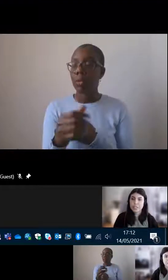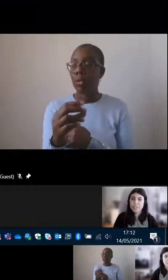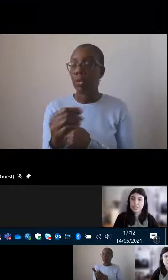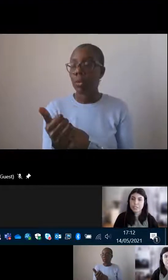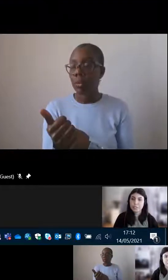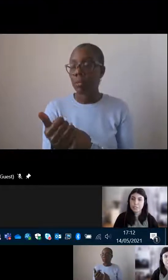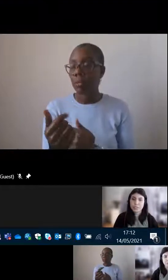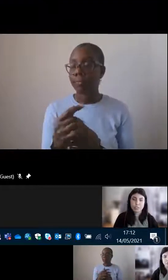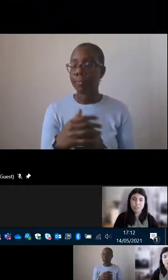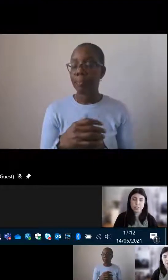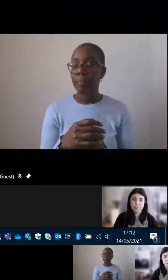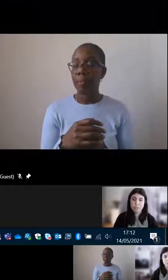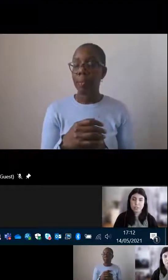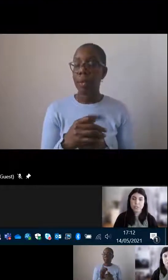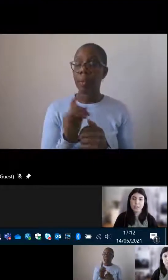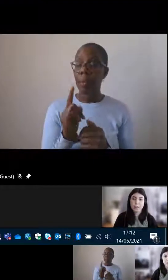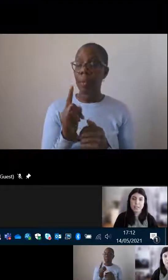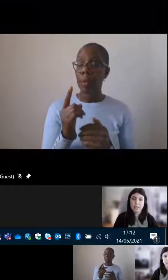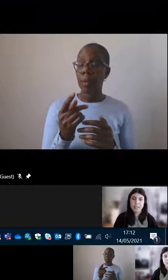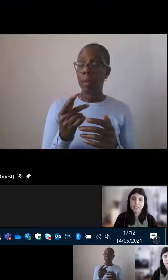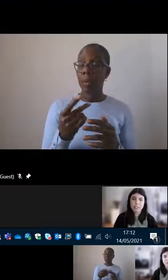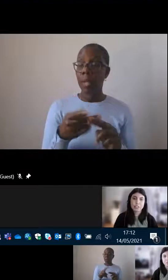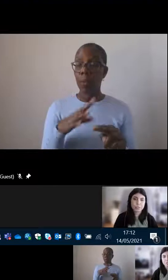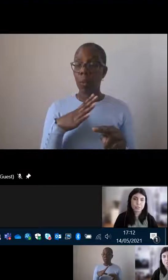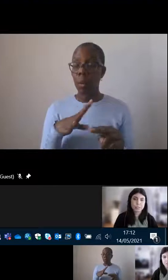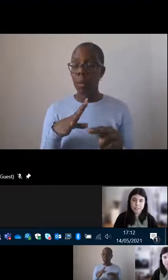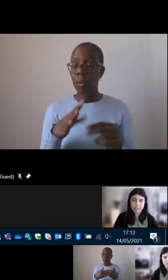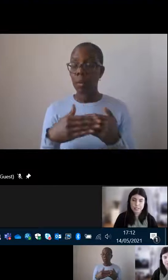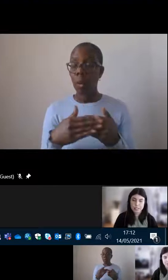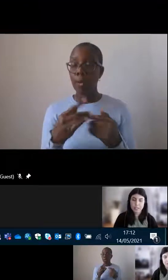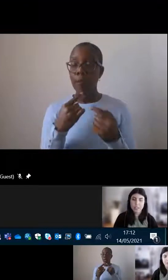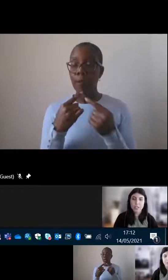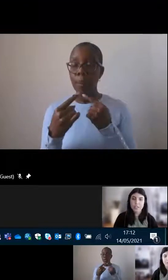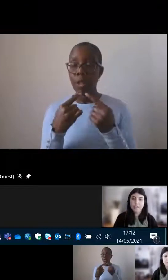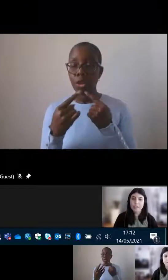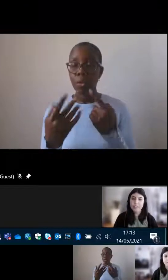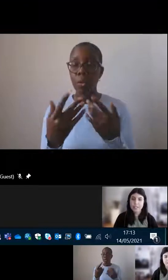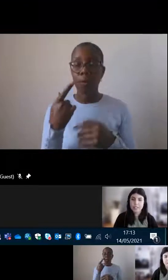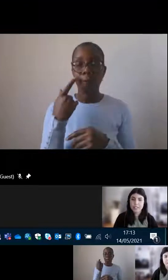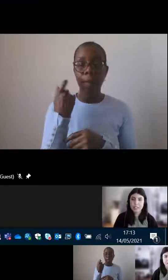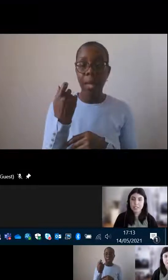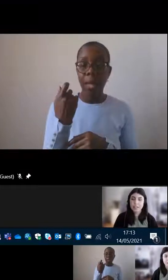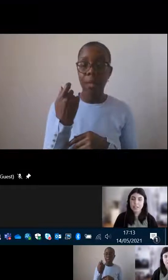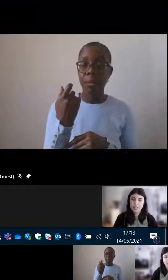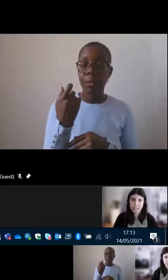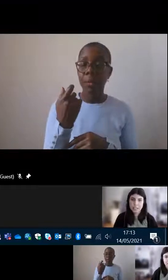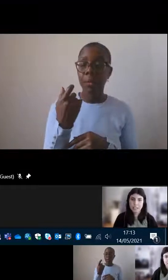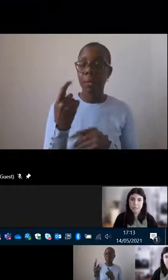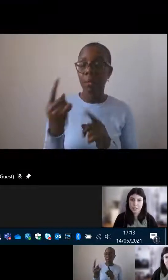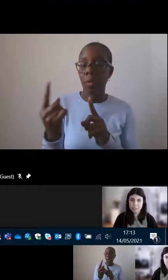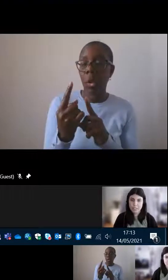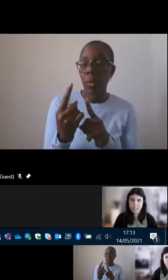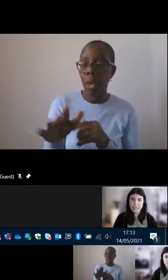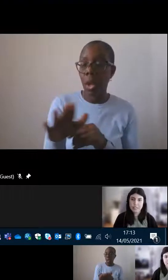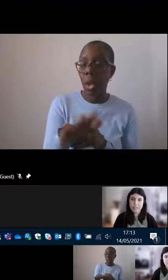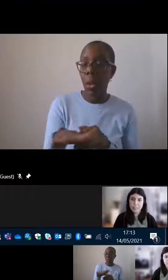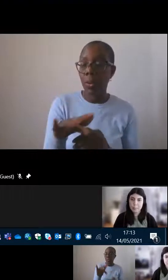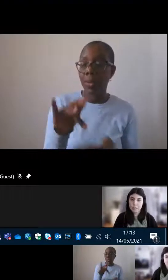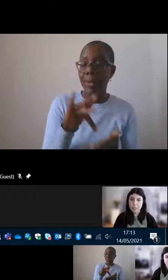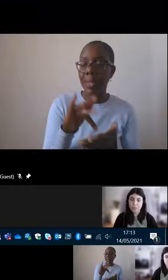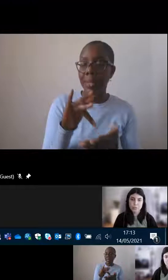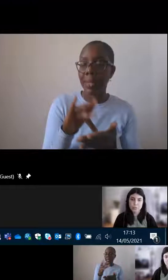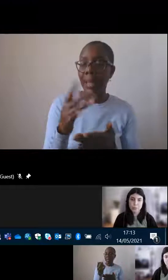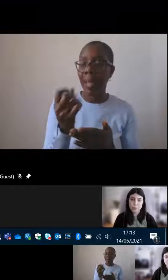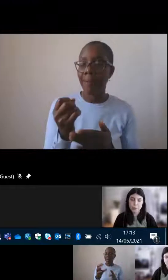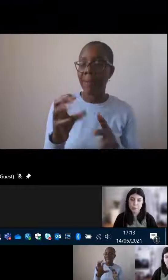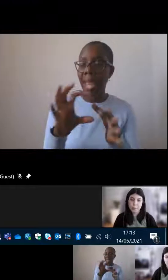For further information or to locate the nearest children's centre, you can visit on the link mentioned here. It's a little